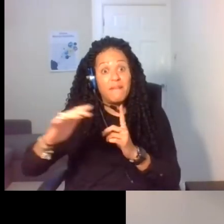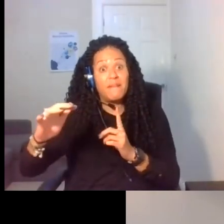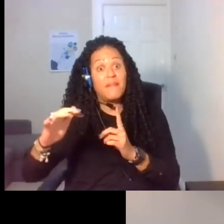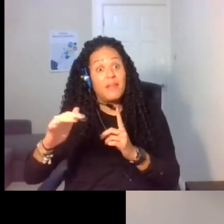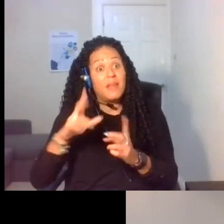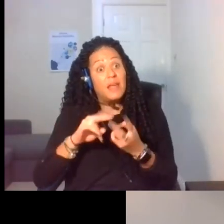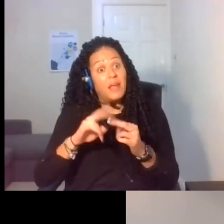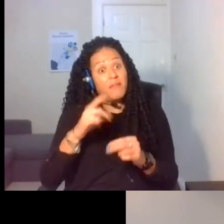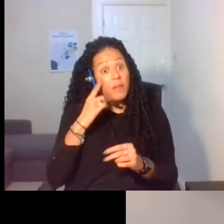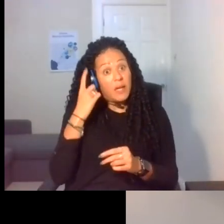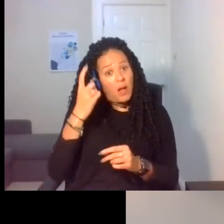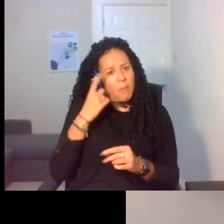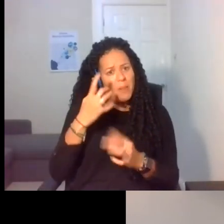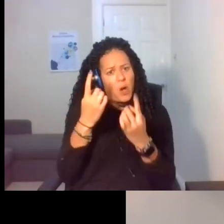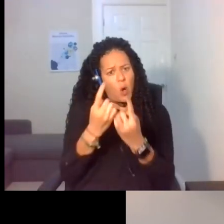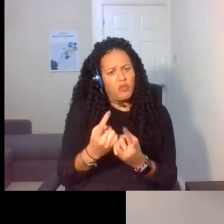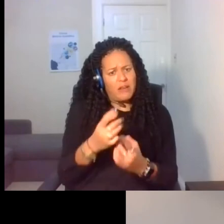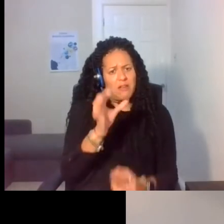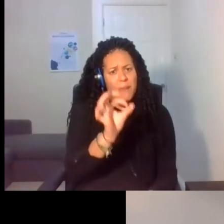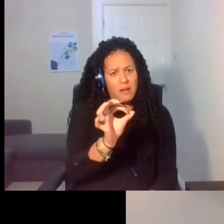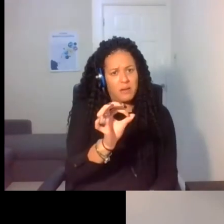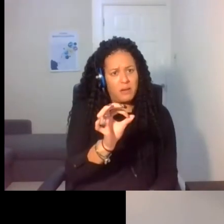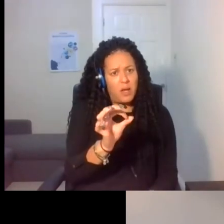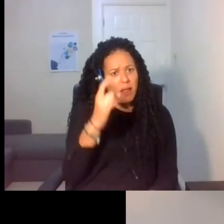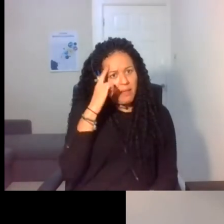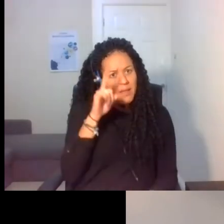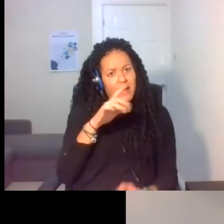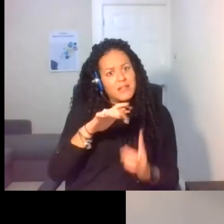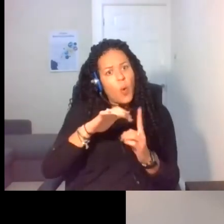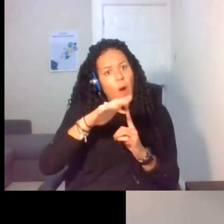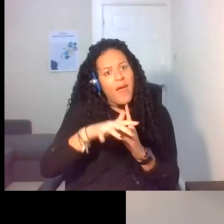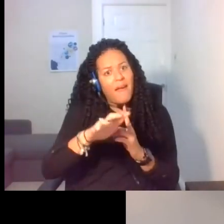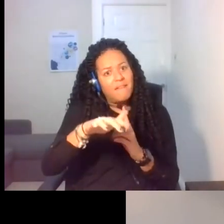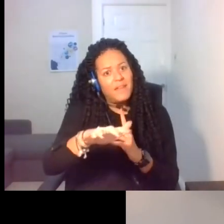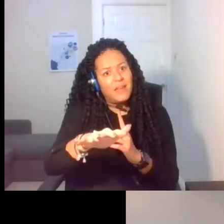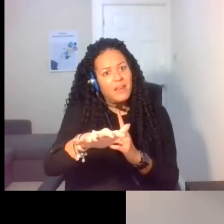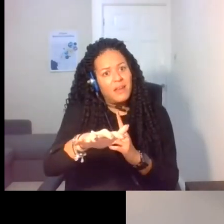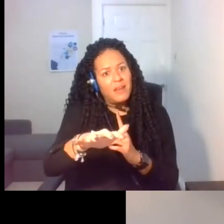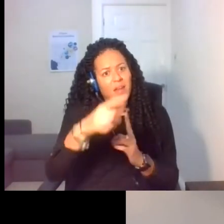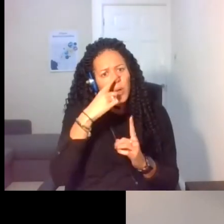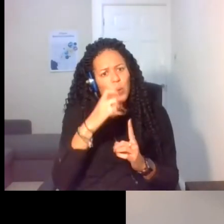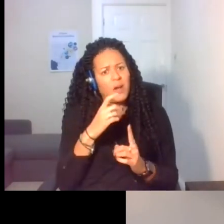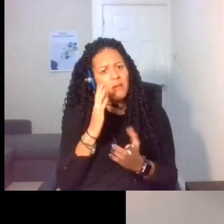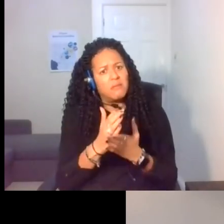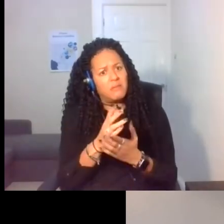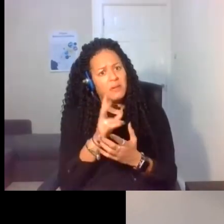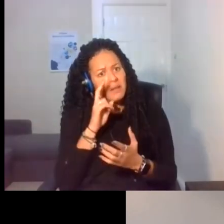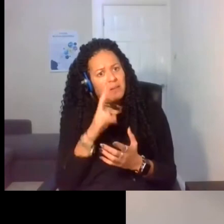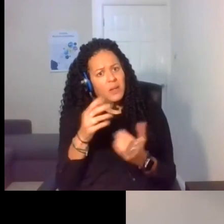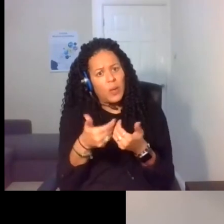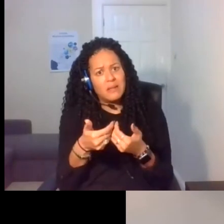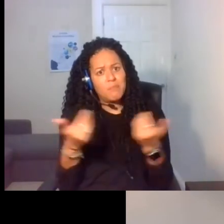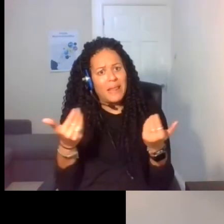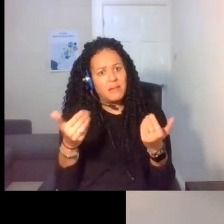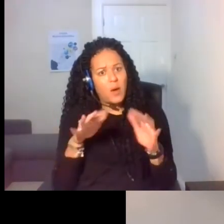of considering the object as a particle, you consider it as a wave, you can see that you can split a wave.